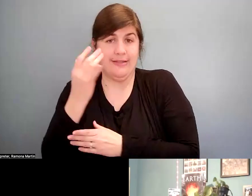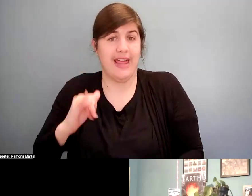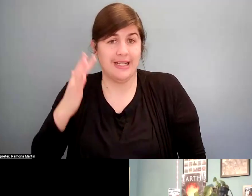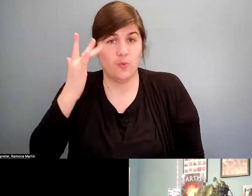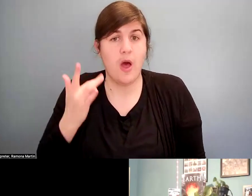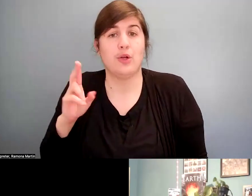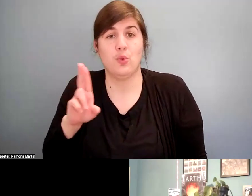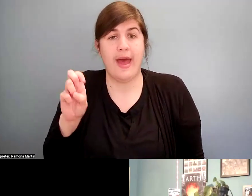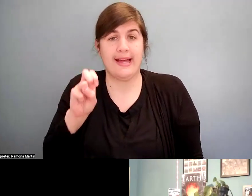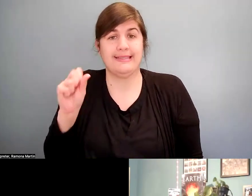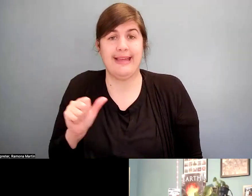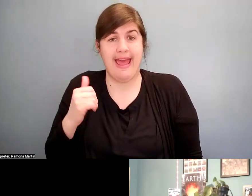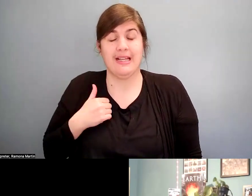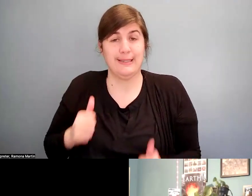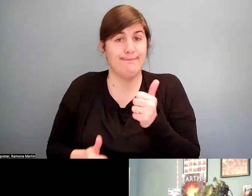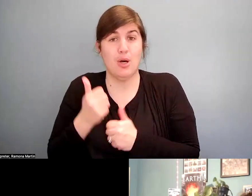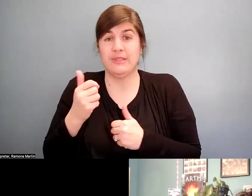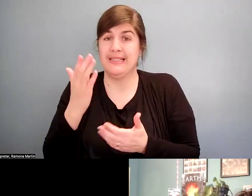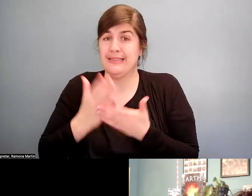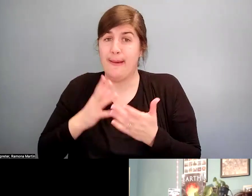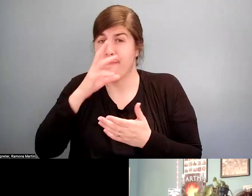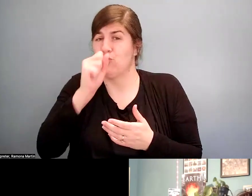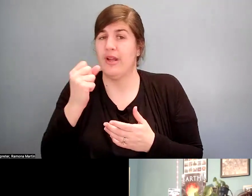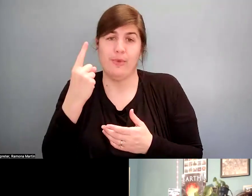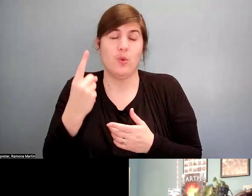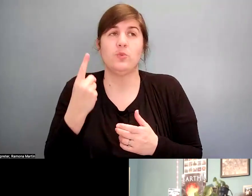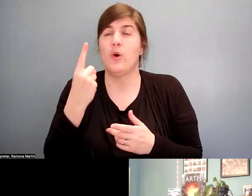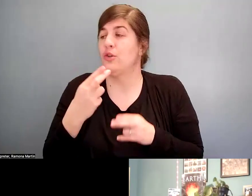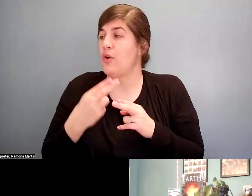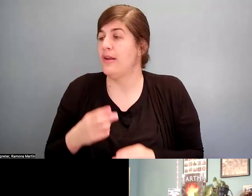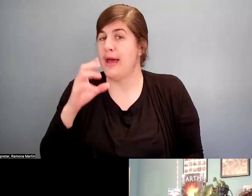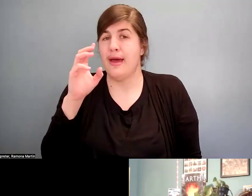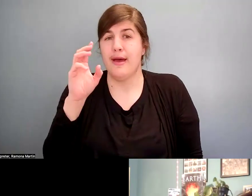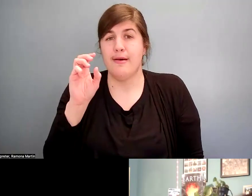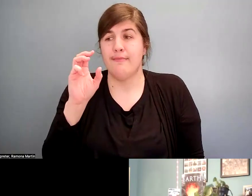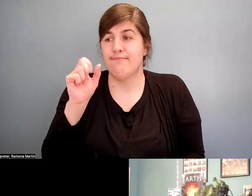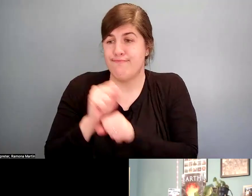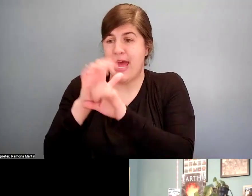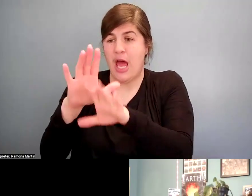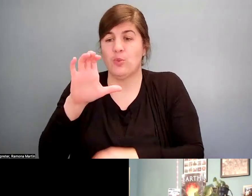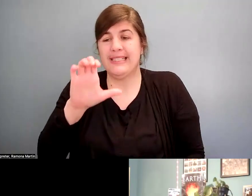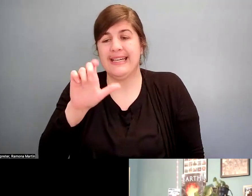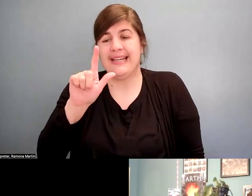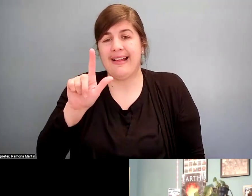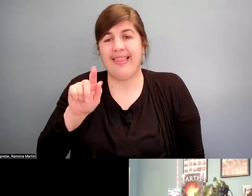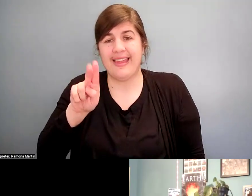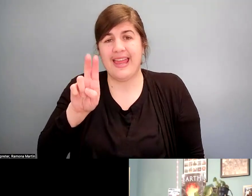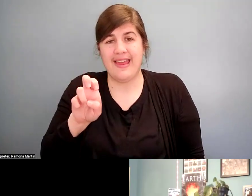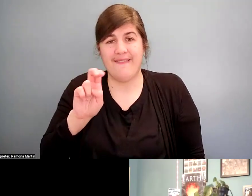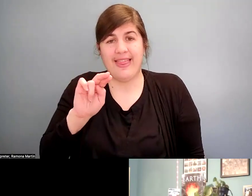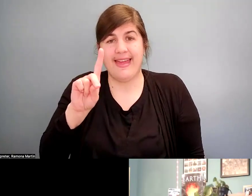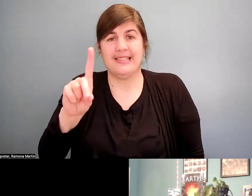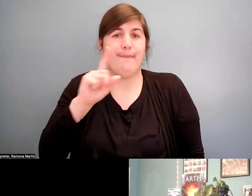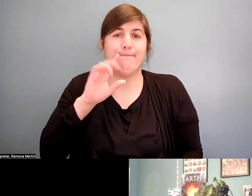some incredible ones over there. So there's one called Mount Cleveland, Mhm. which is your perfect. It's the perfect